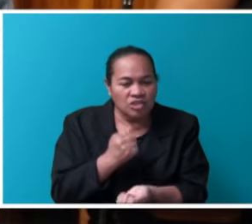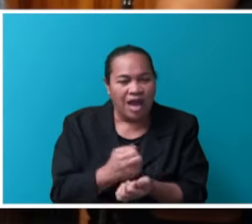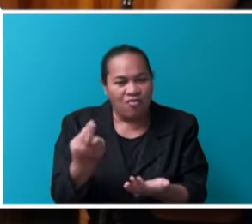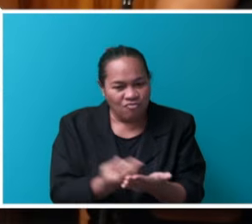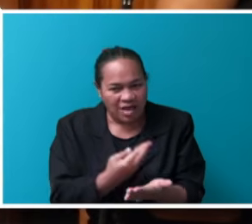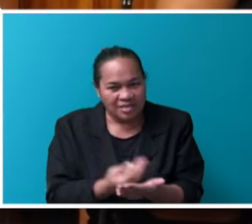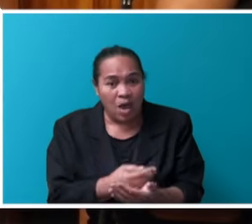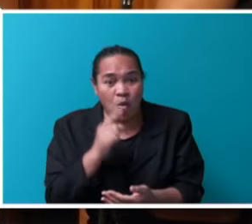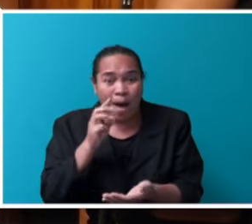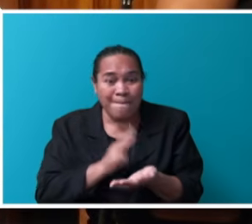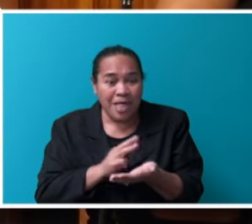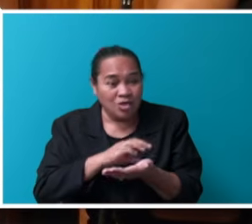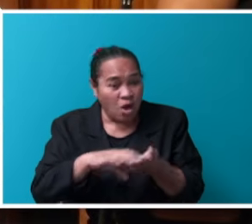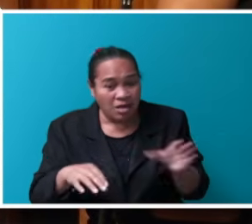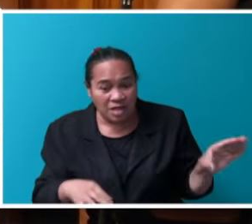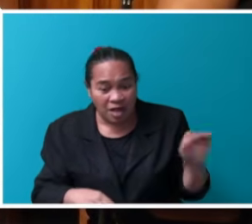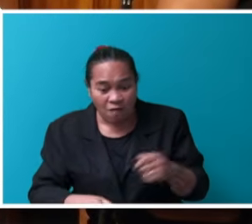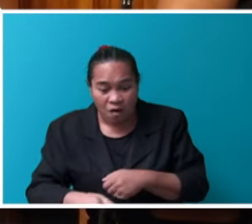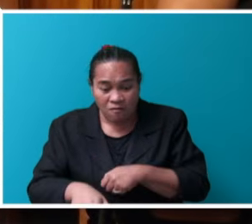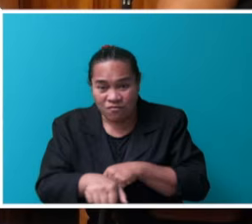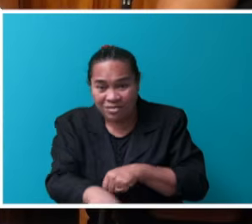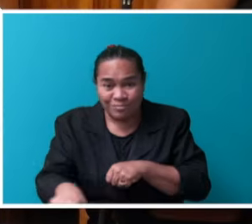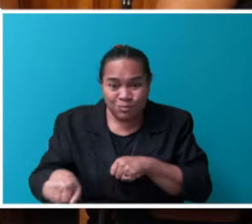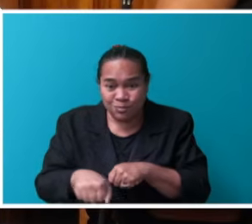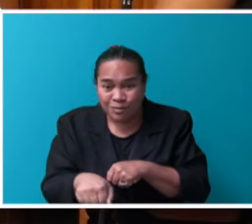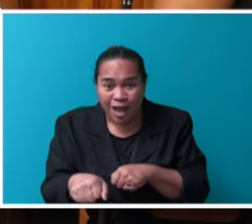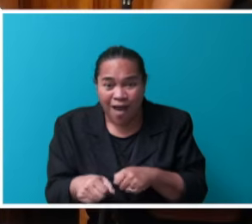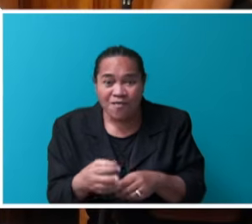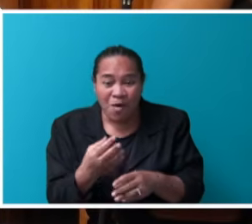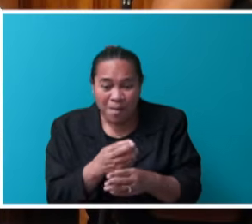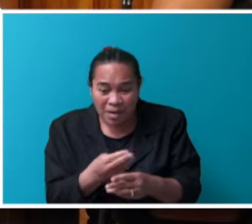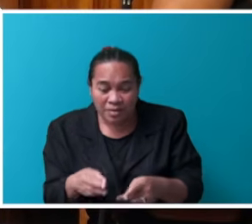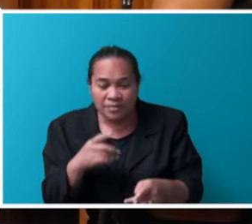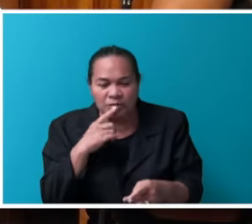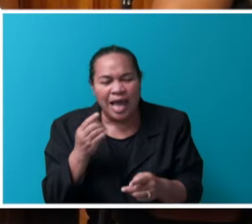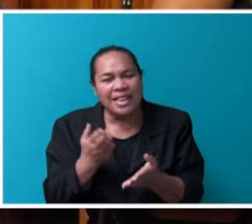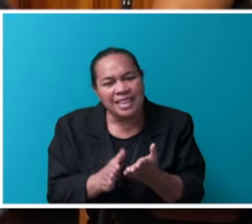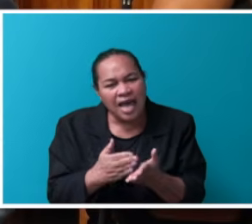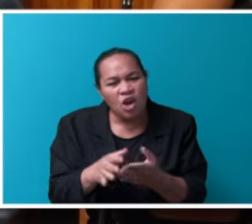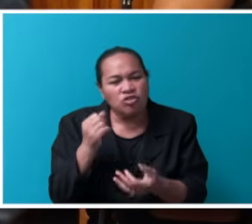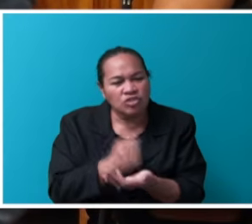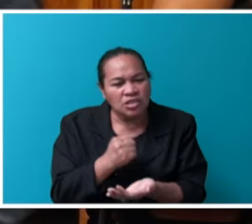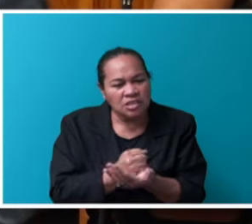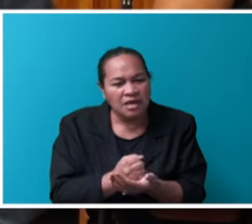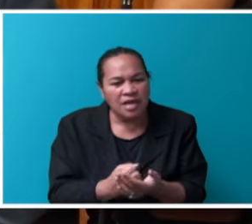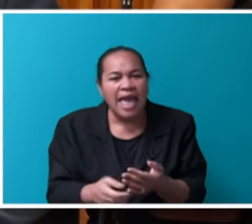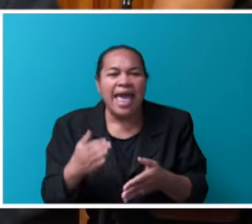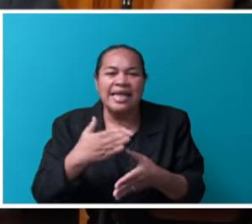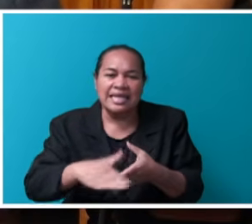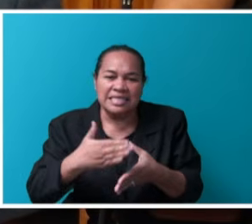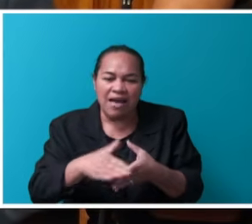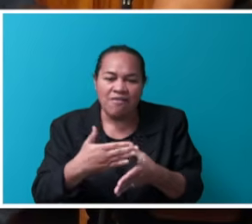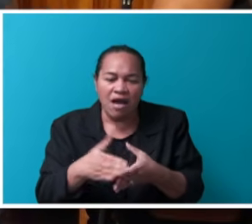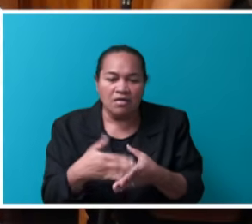for fertilizer and weedicide subsidy that has been expended for our dalo, ginger, cassava and vegetable farmers. This was previously